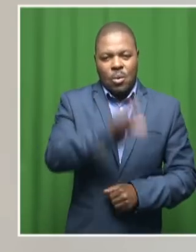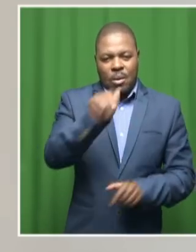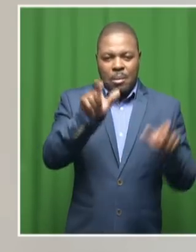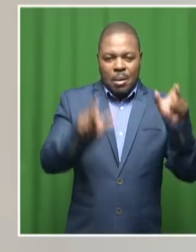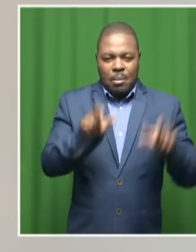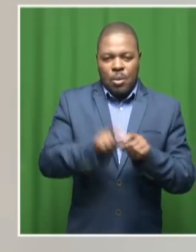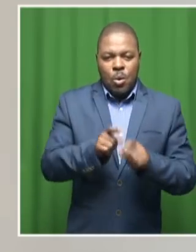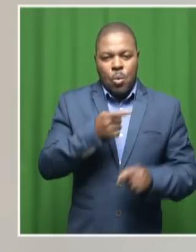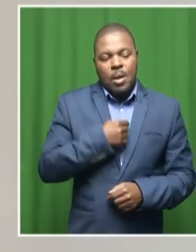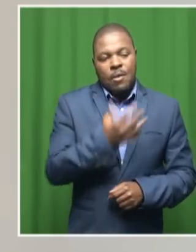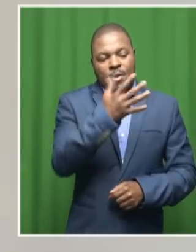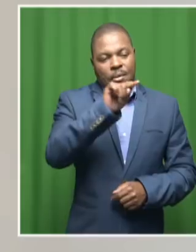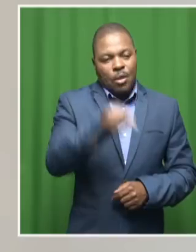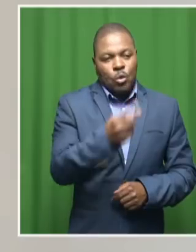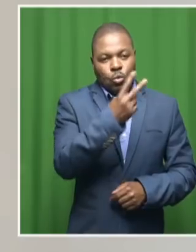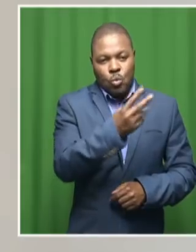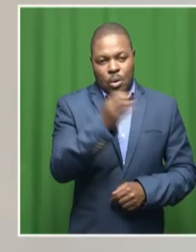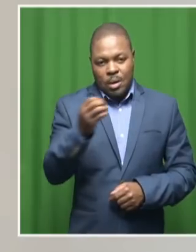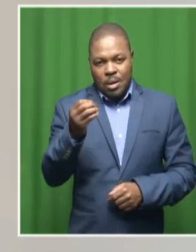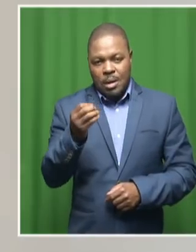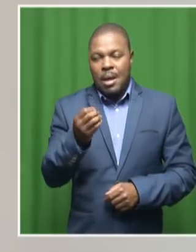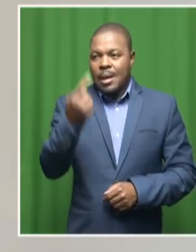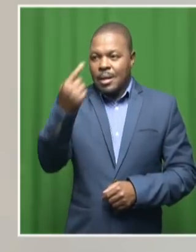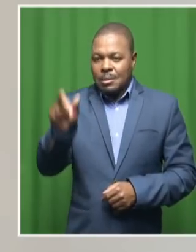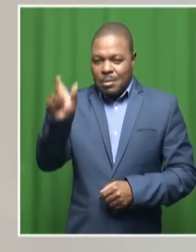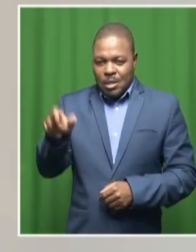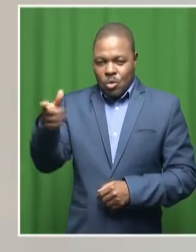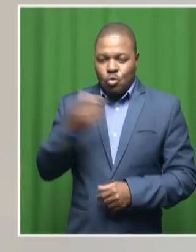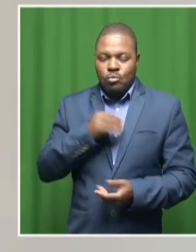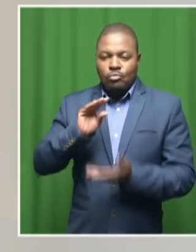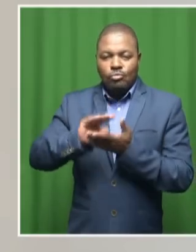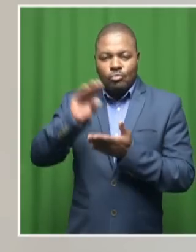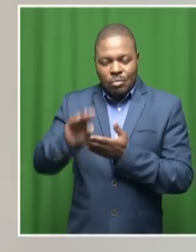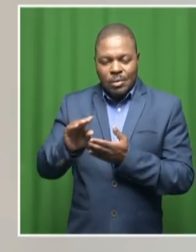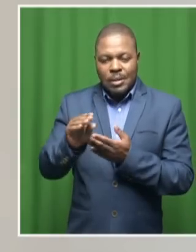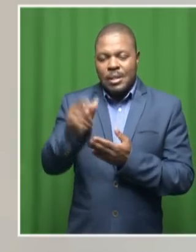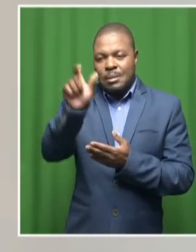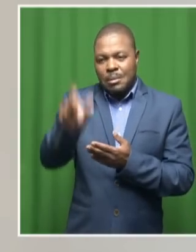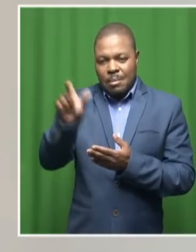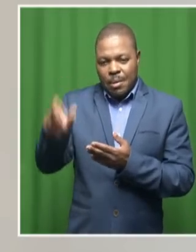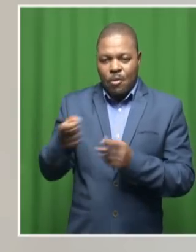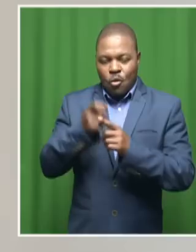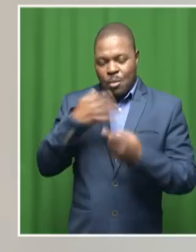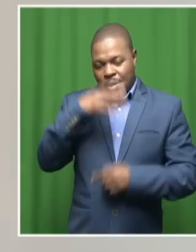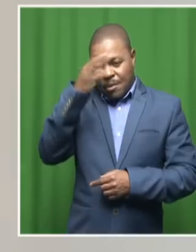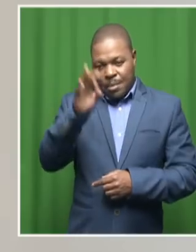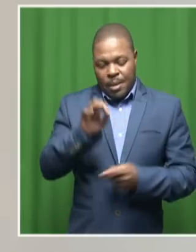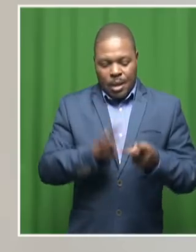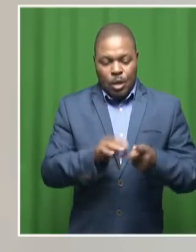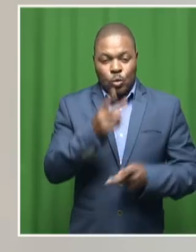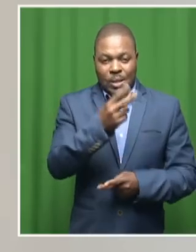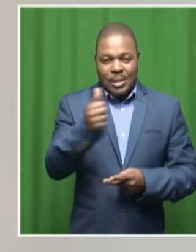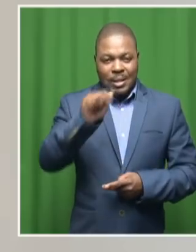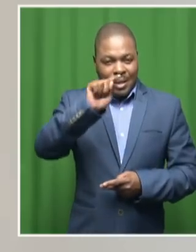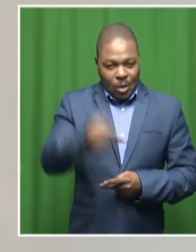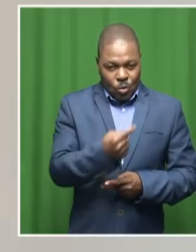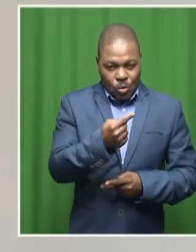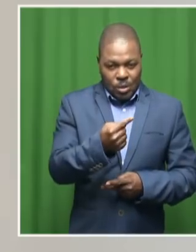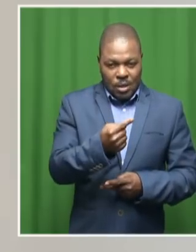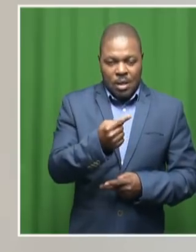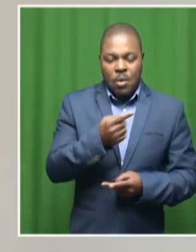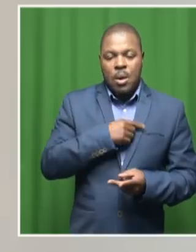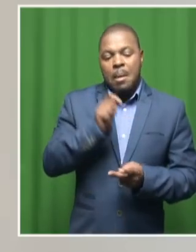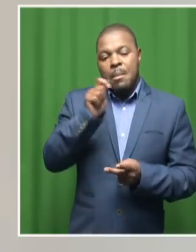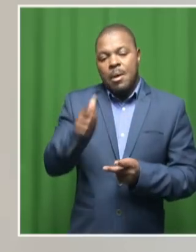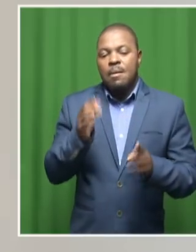spend 5,200 Rand per capita on the public sector patients and over 26,000 Rand per capita per annum